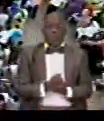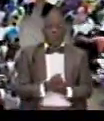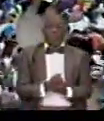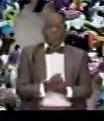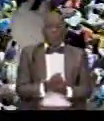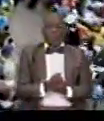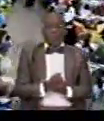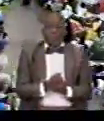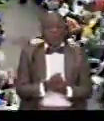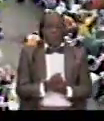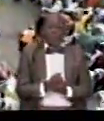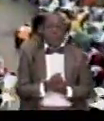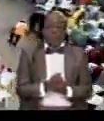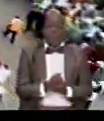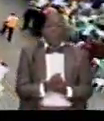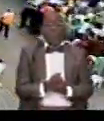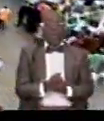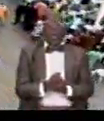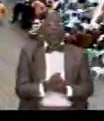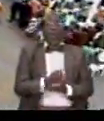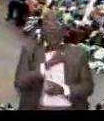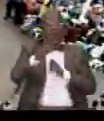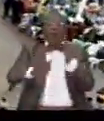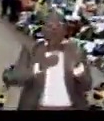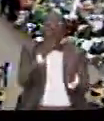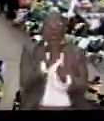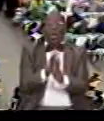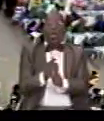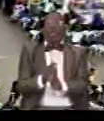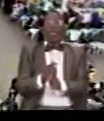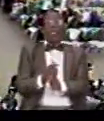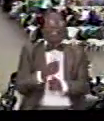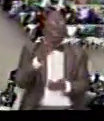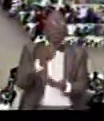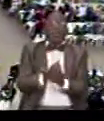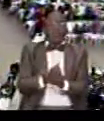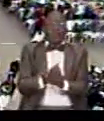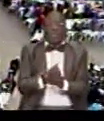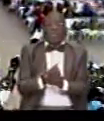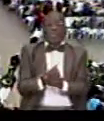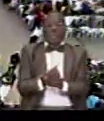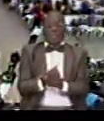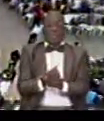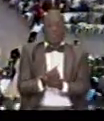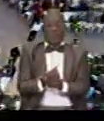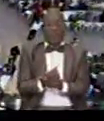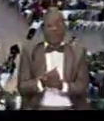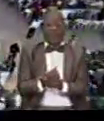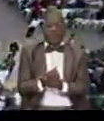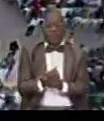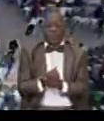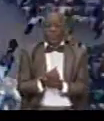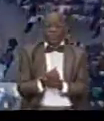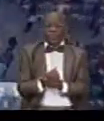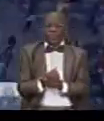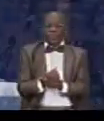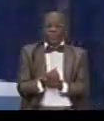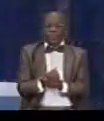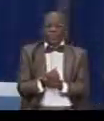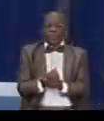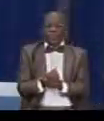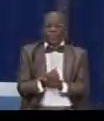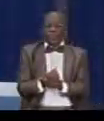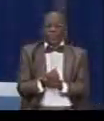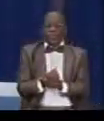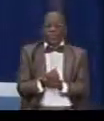A global amen. This is the day we have been waiting for. The Lord is here to